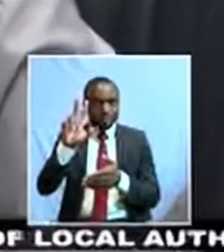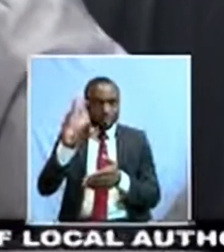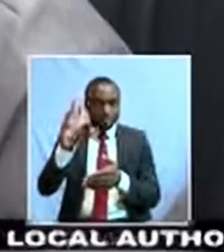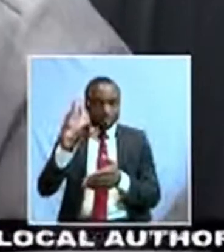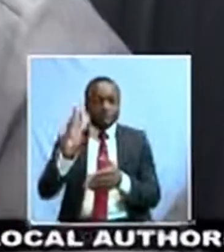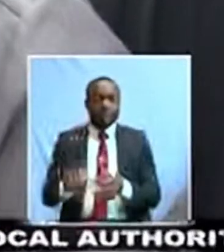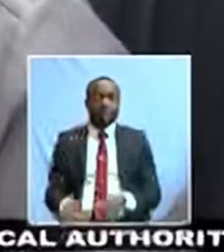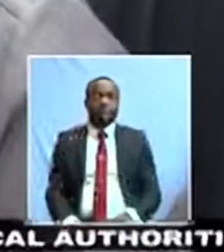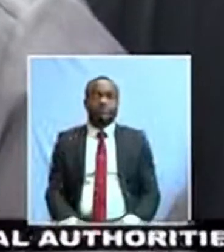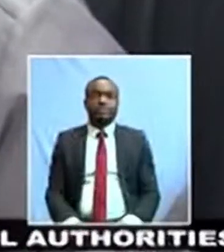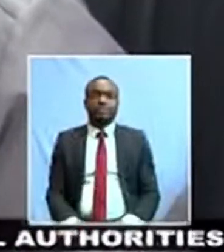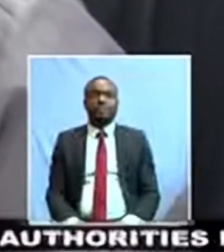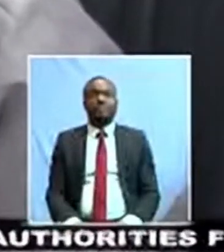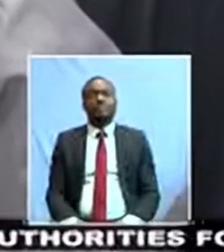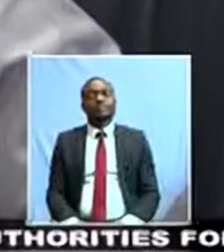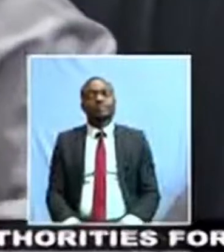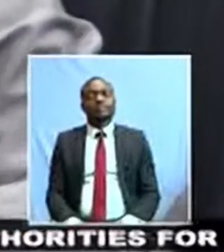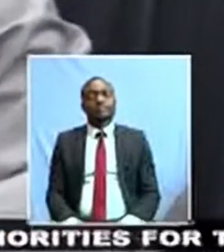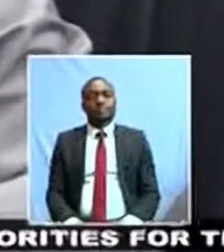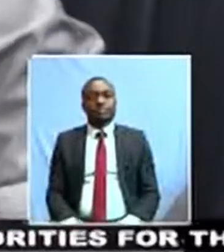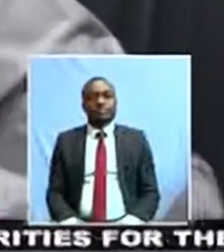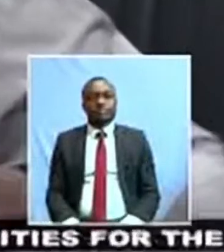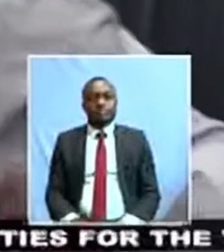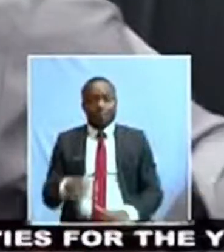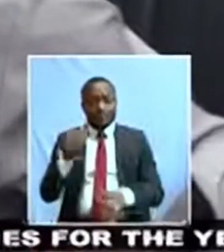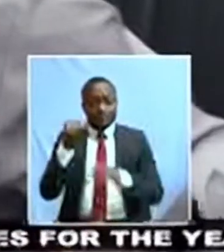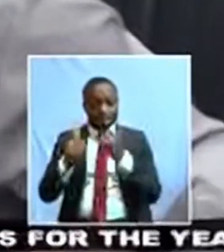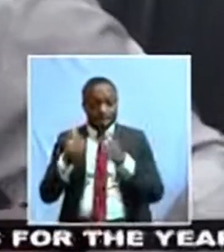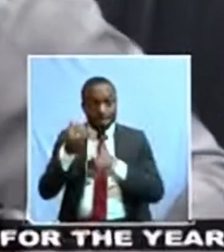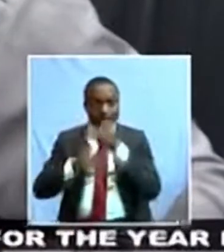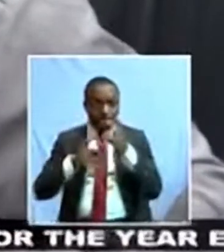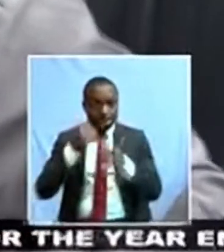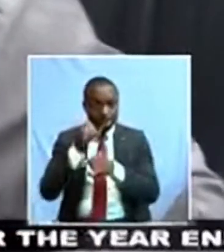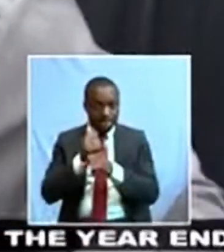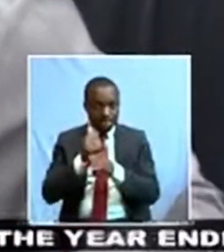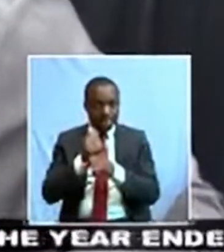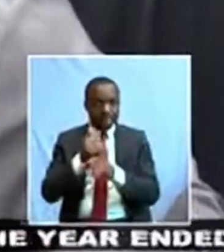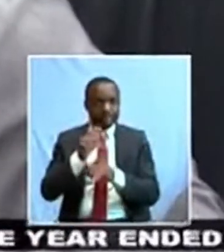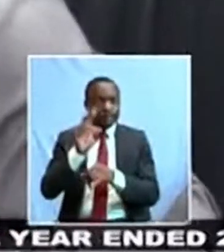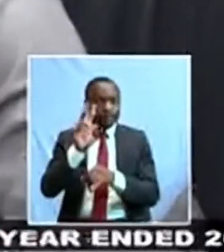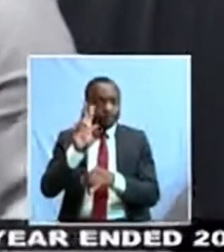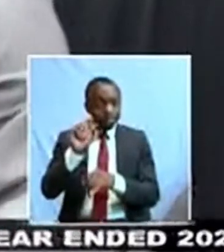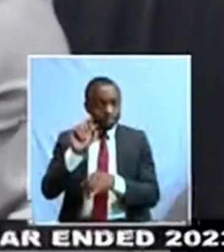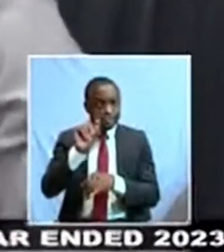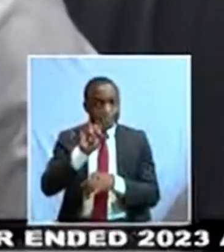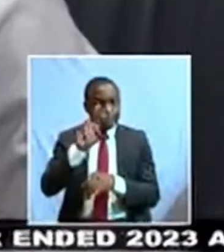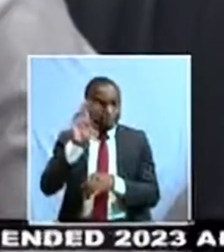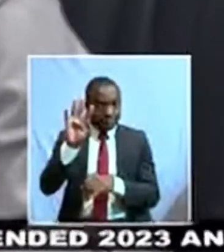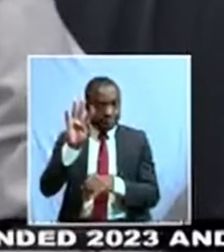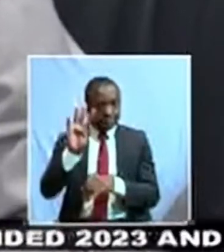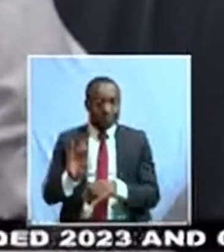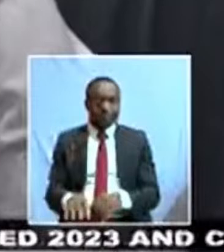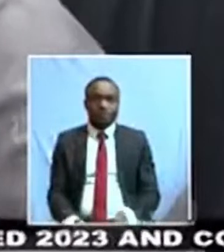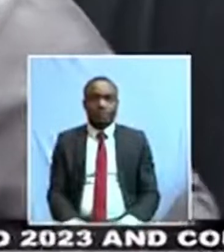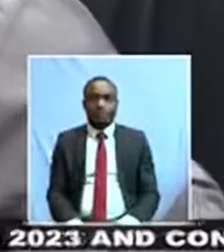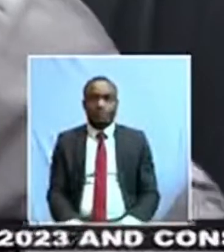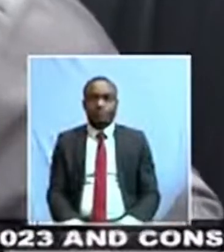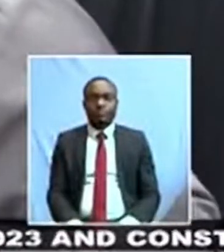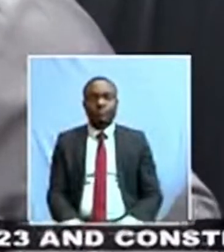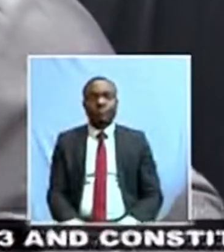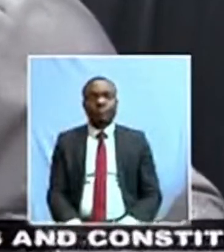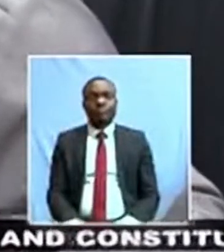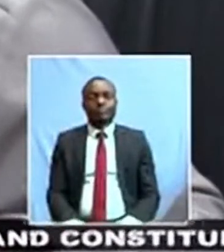3,536,000. And end of year, which is 2024, there is a